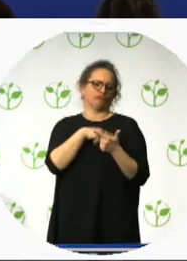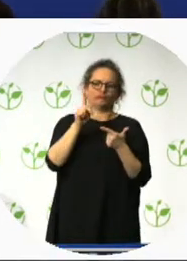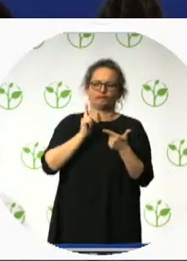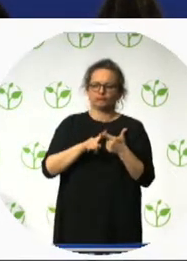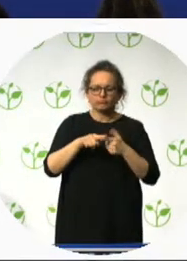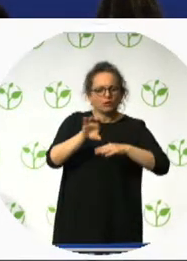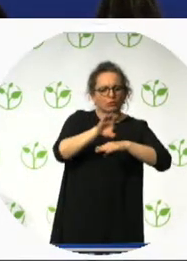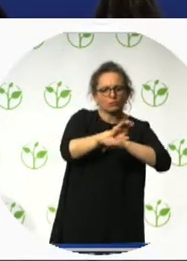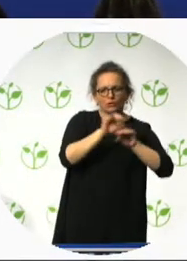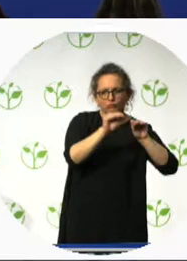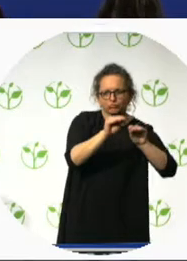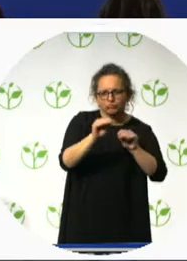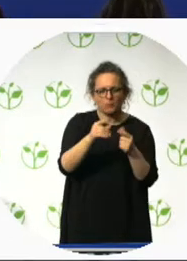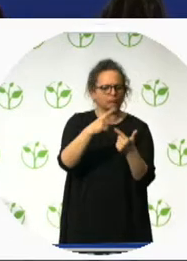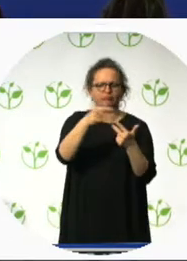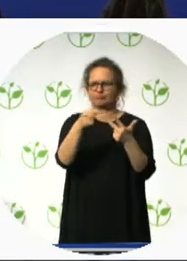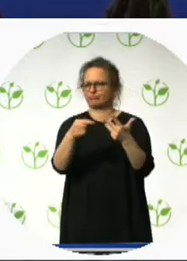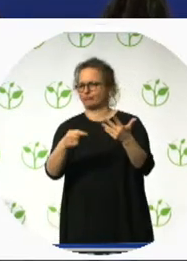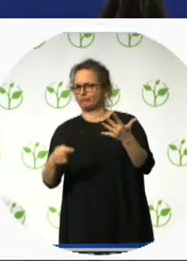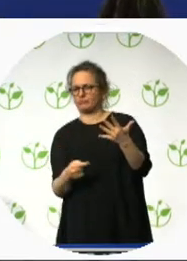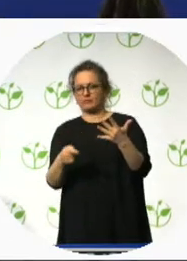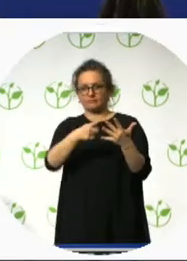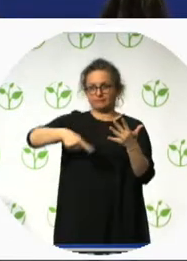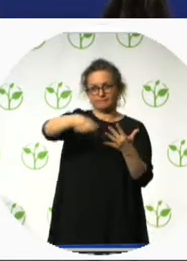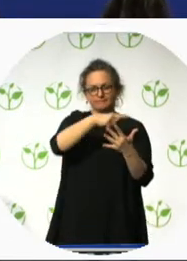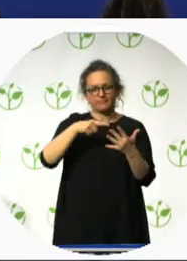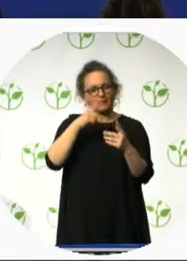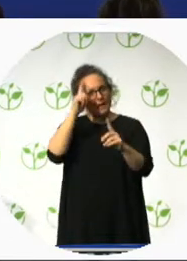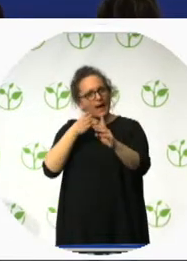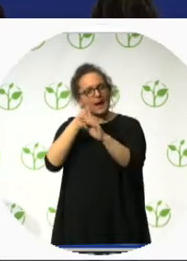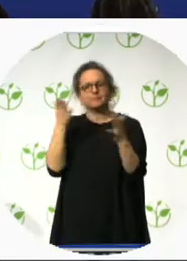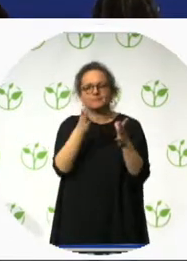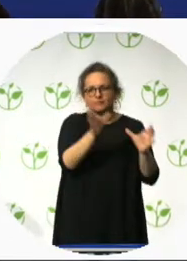language instructions, we have trainings for different